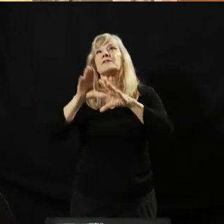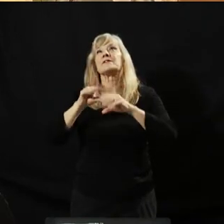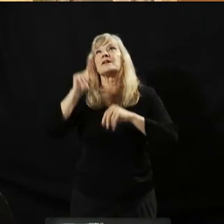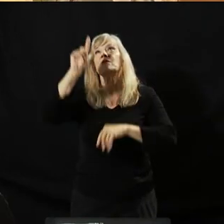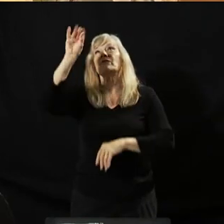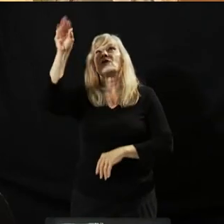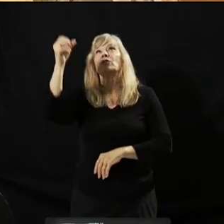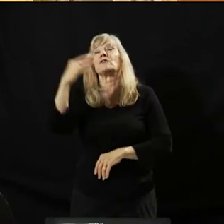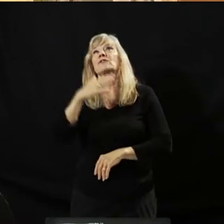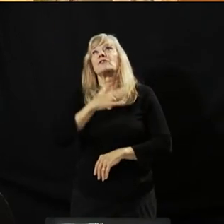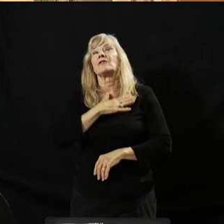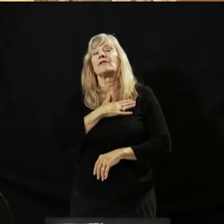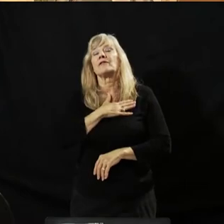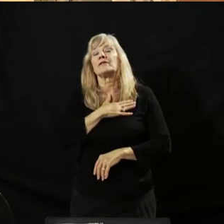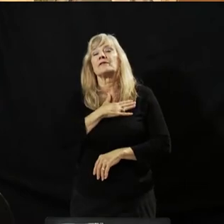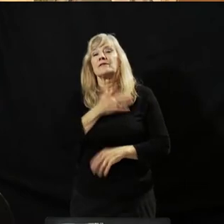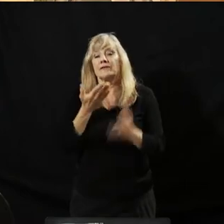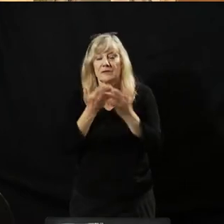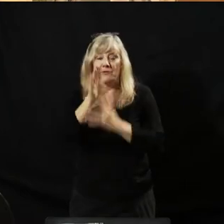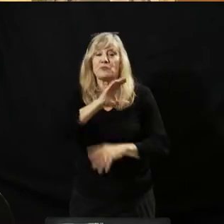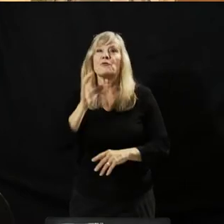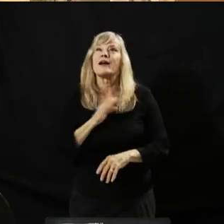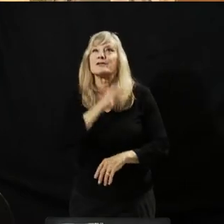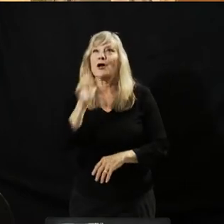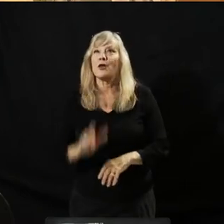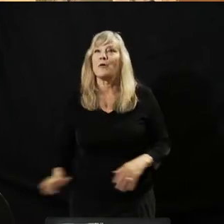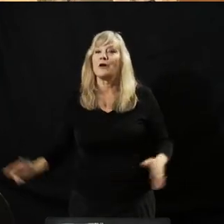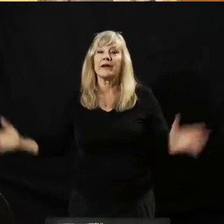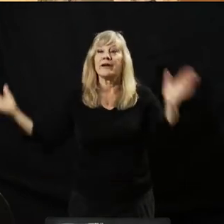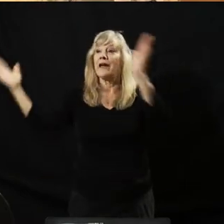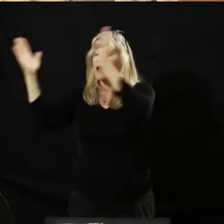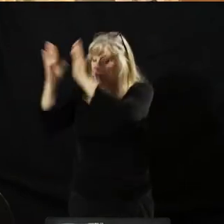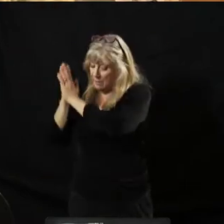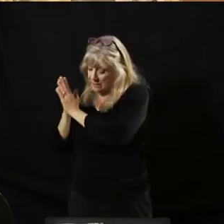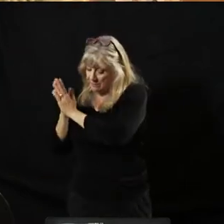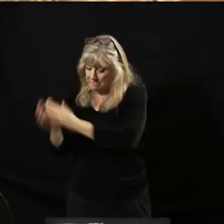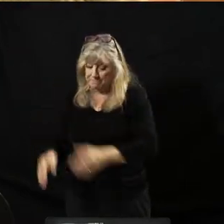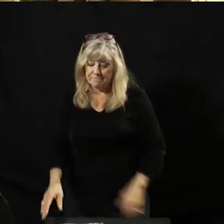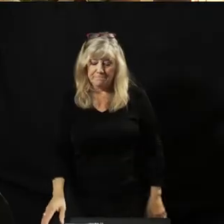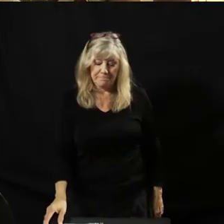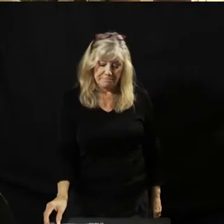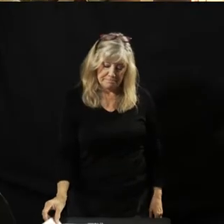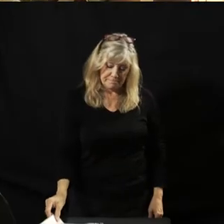which you call them. Through Christ our Lord. Amen.